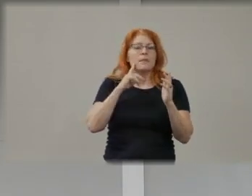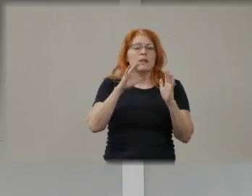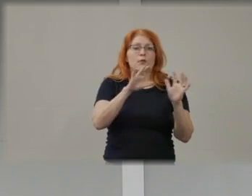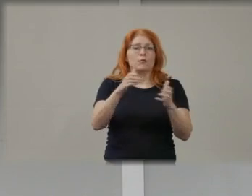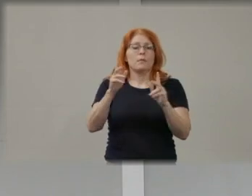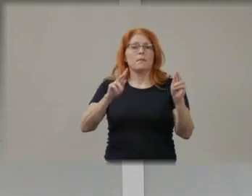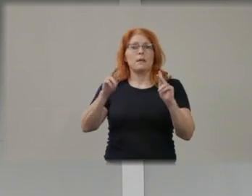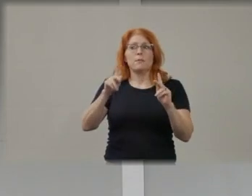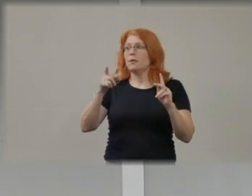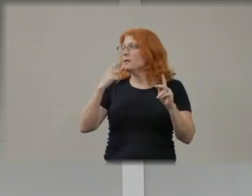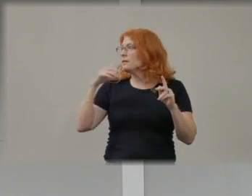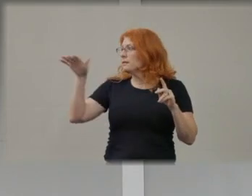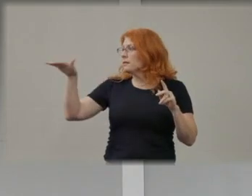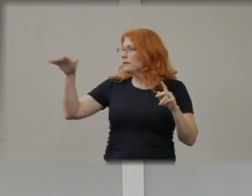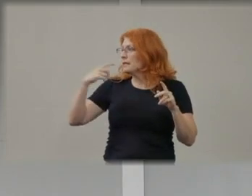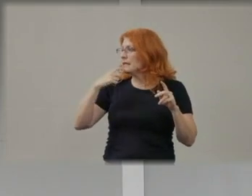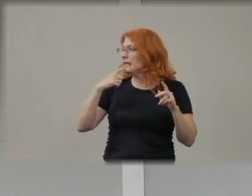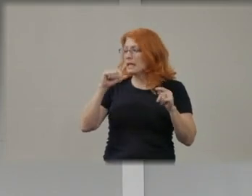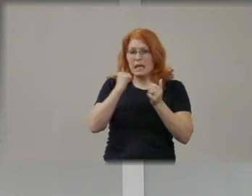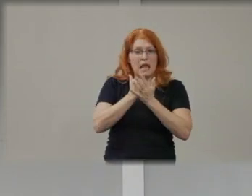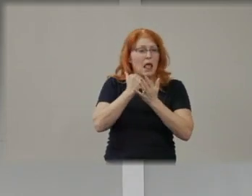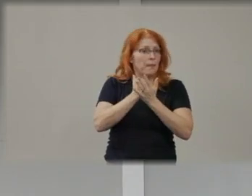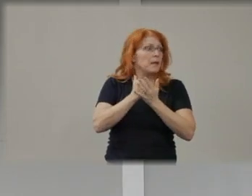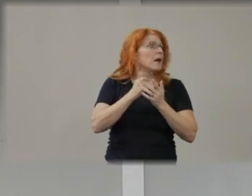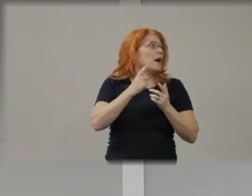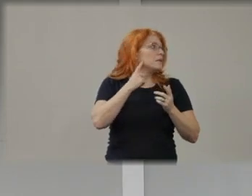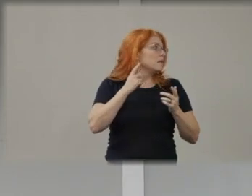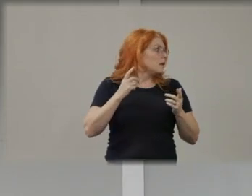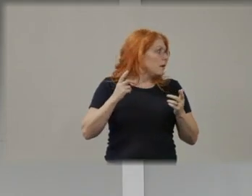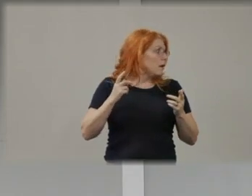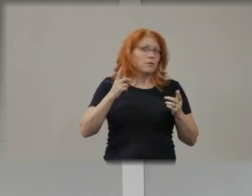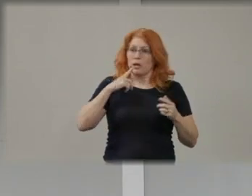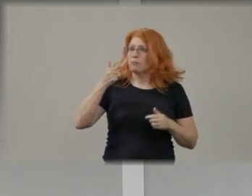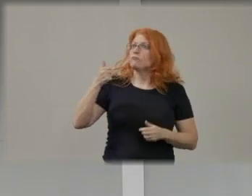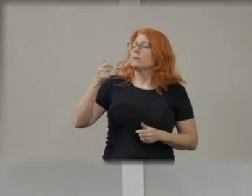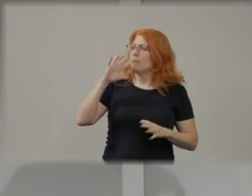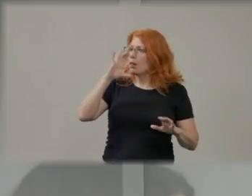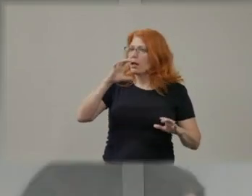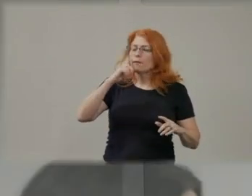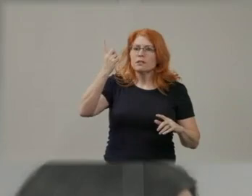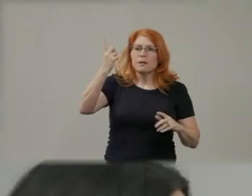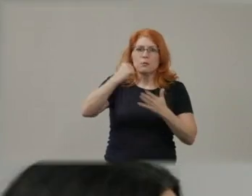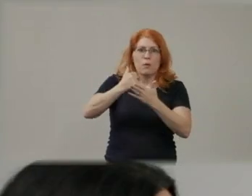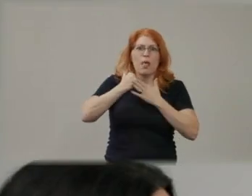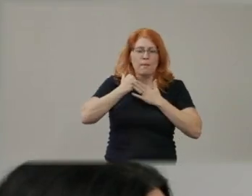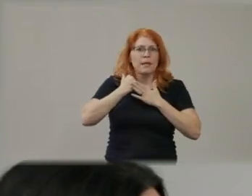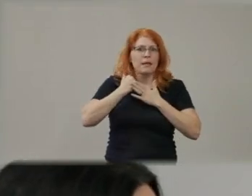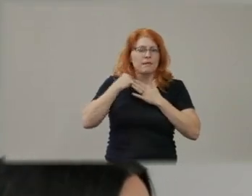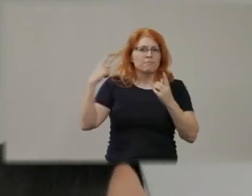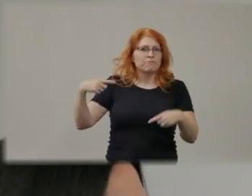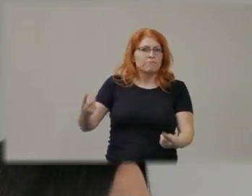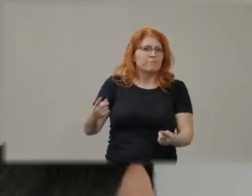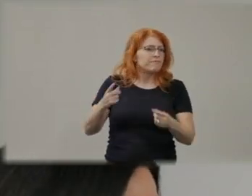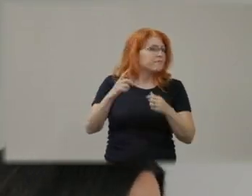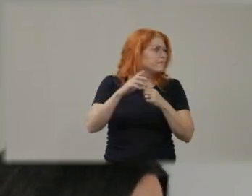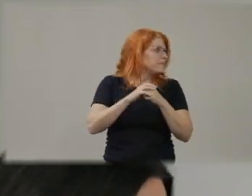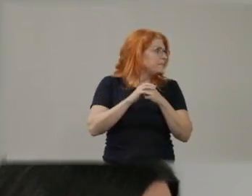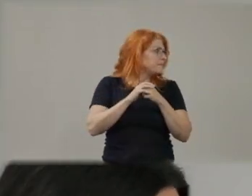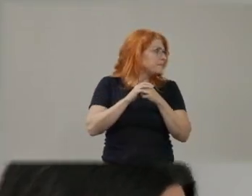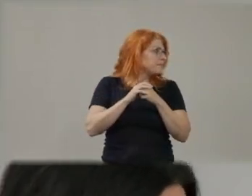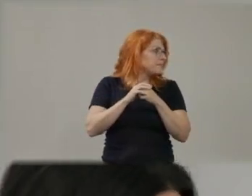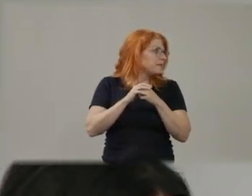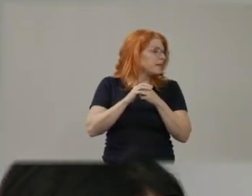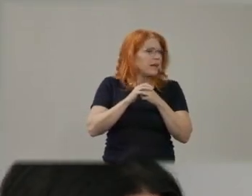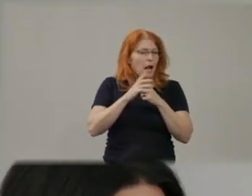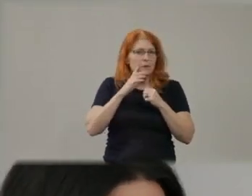over here said they can help me with it. And I thumbs up. I've been looking for someone to help me with that, and I was eager